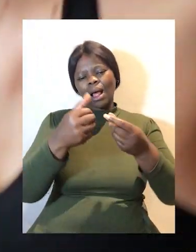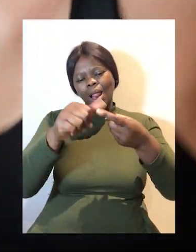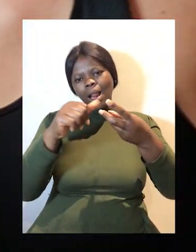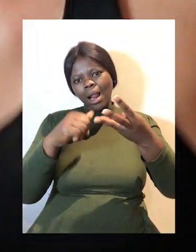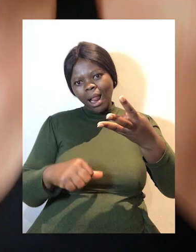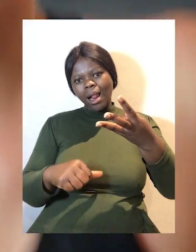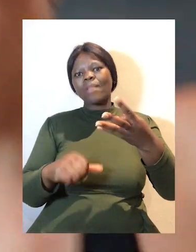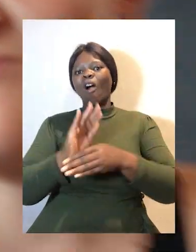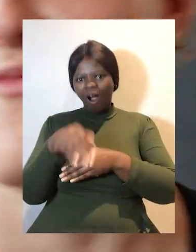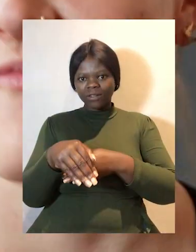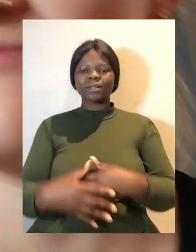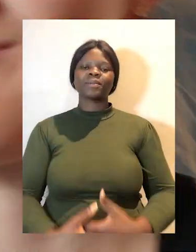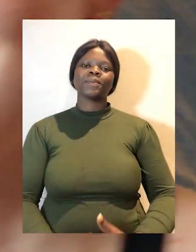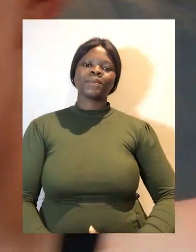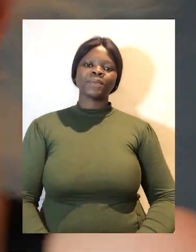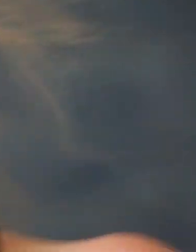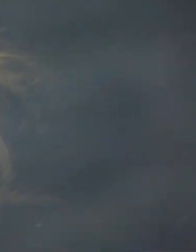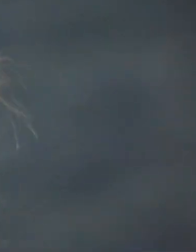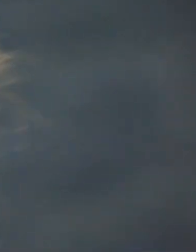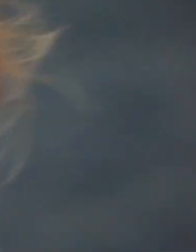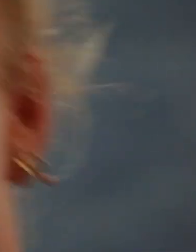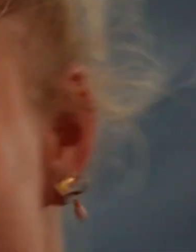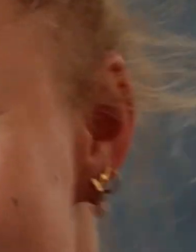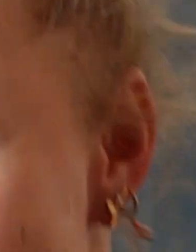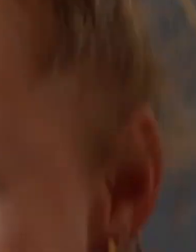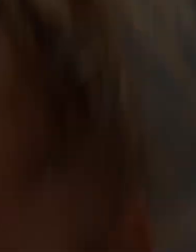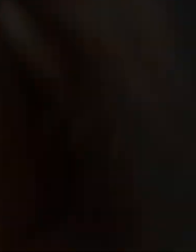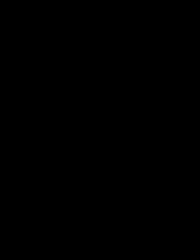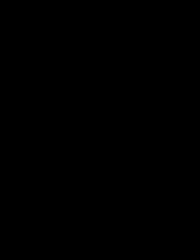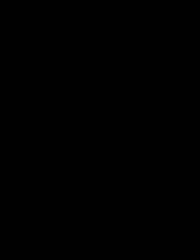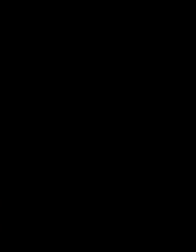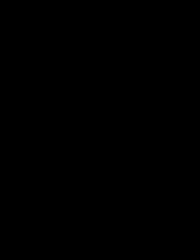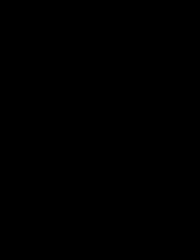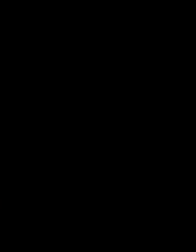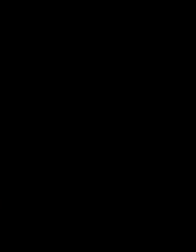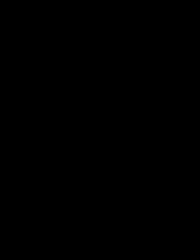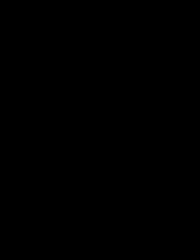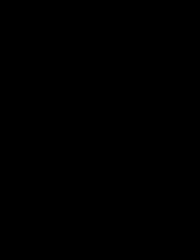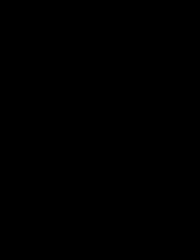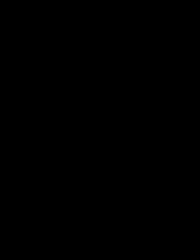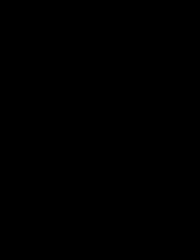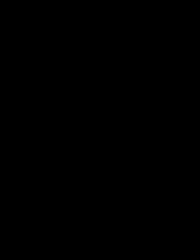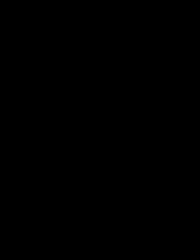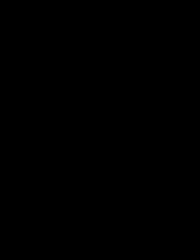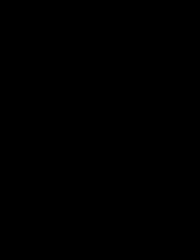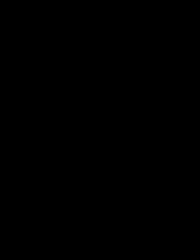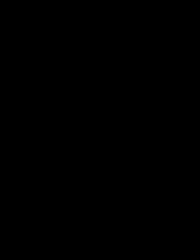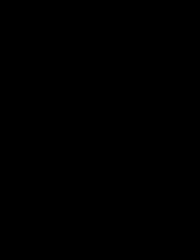it's about dance first, and then all of the labels come after that, yeah.